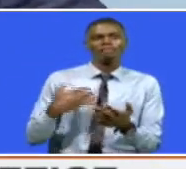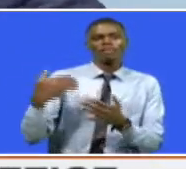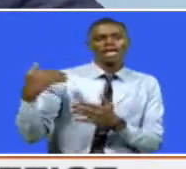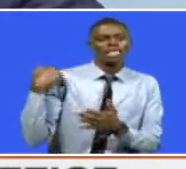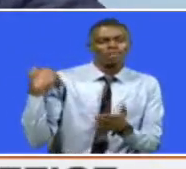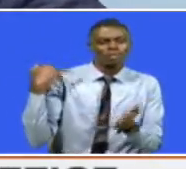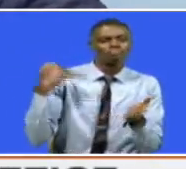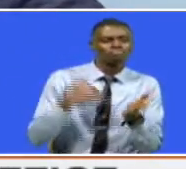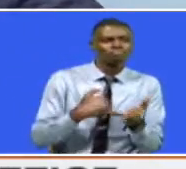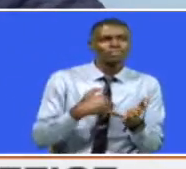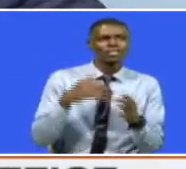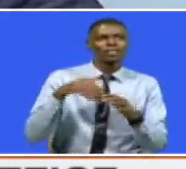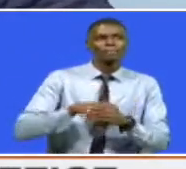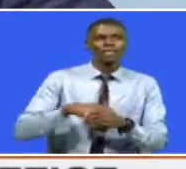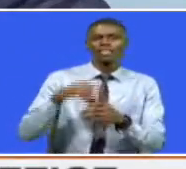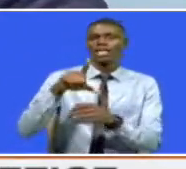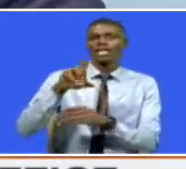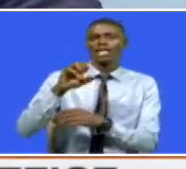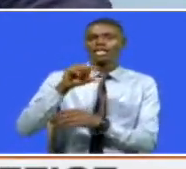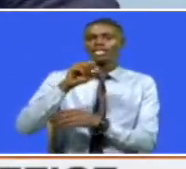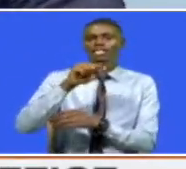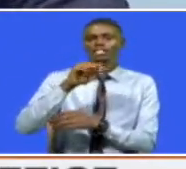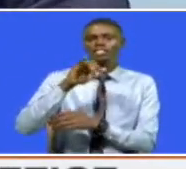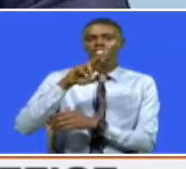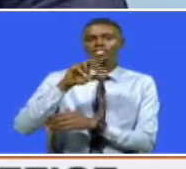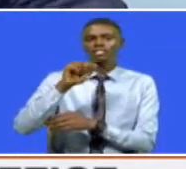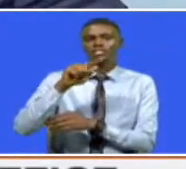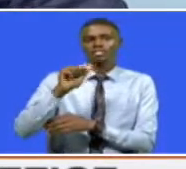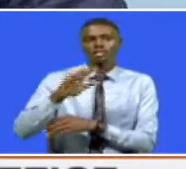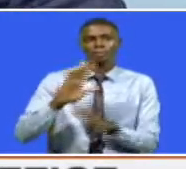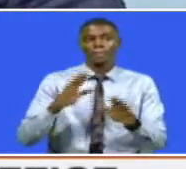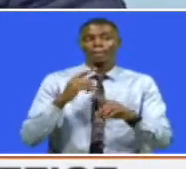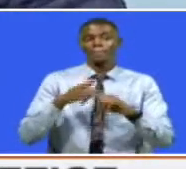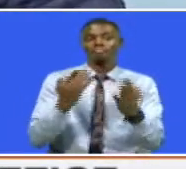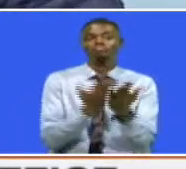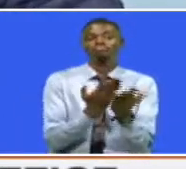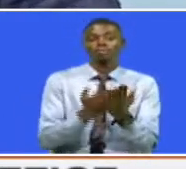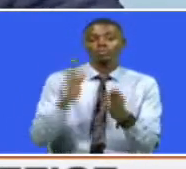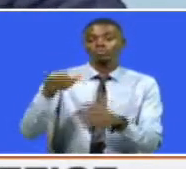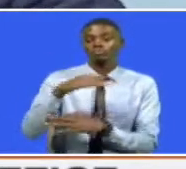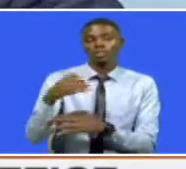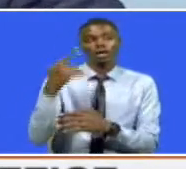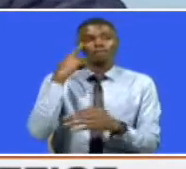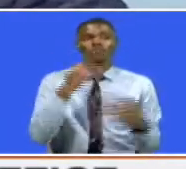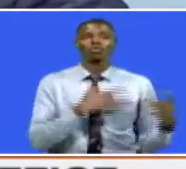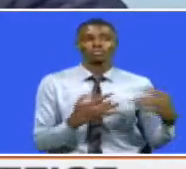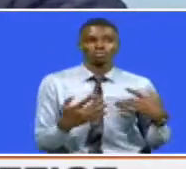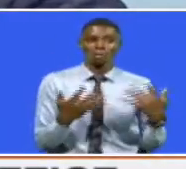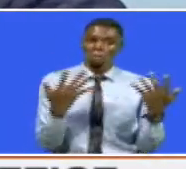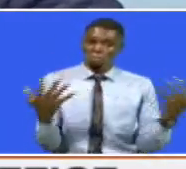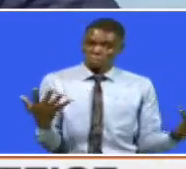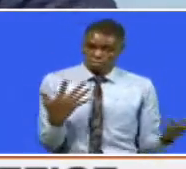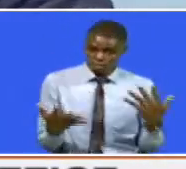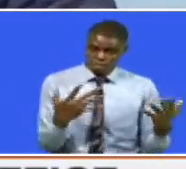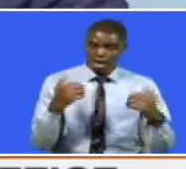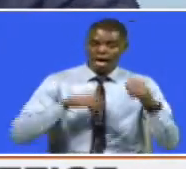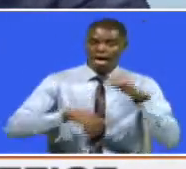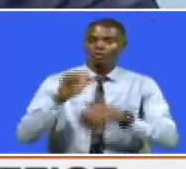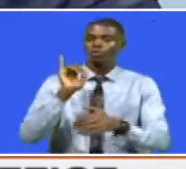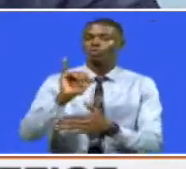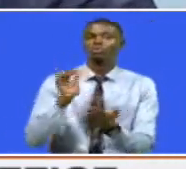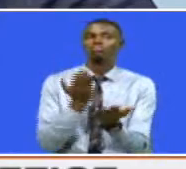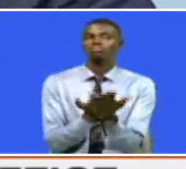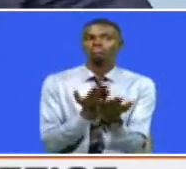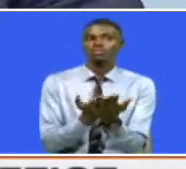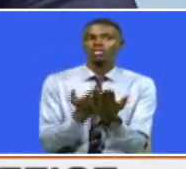the independence of the legislature. No, he's just made propositions to parliament for purposes of consideration. They may accept those proposals and further